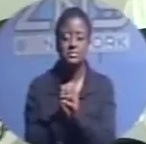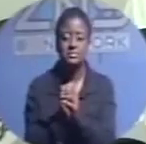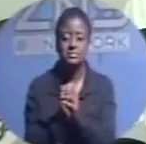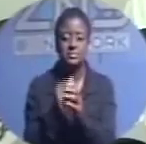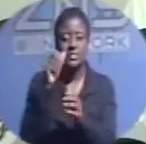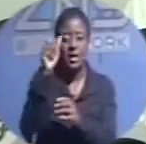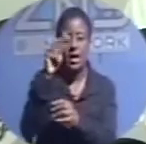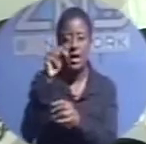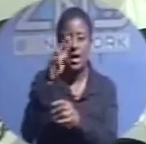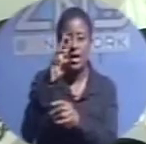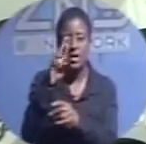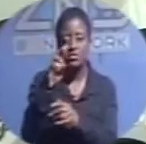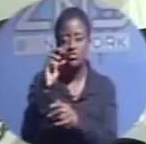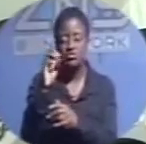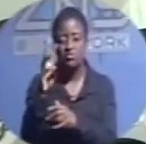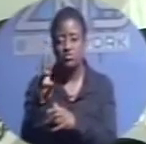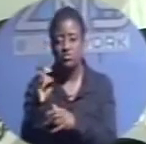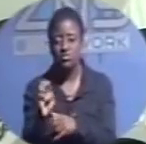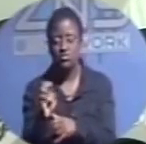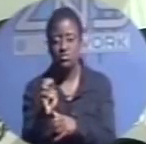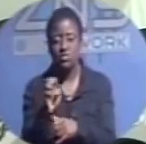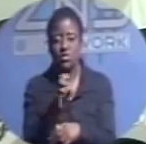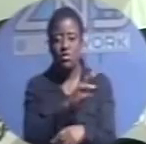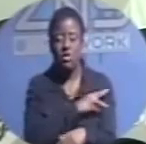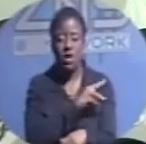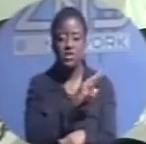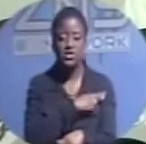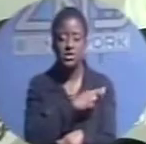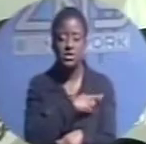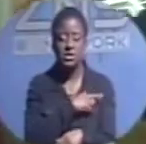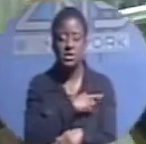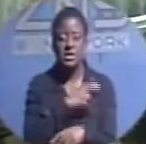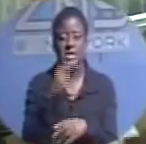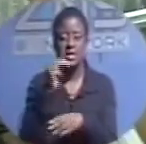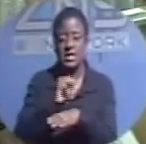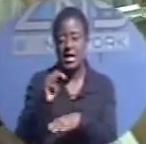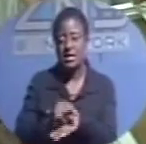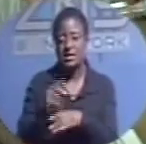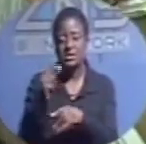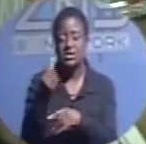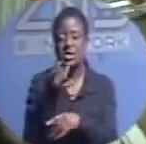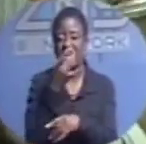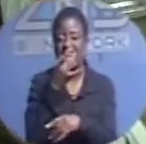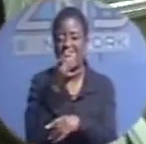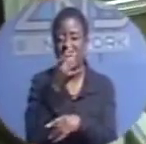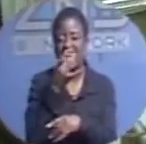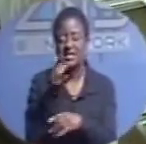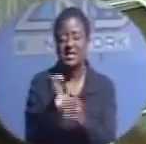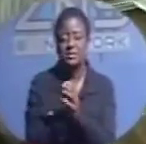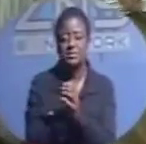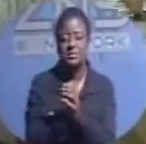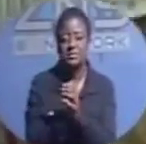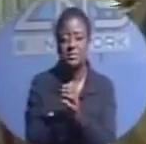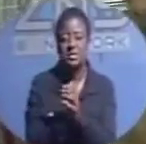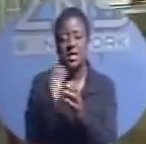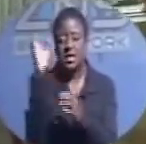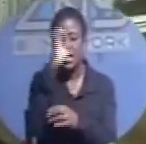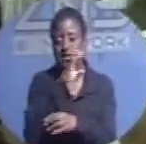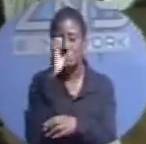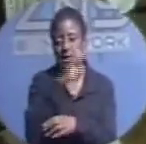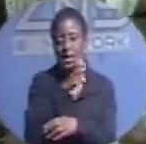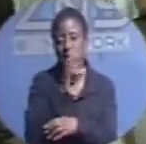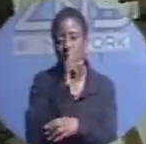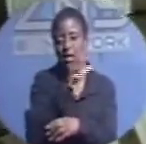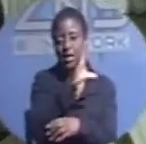Andrew Rogers runs Nassau Glass and Bahamas Aluminum and is just one of the estimated 150 manufacturers